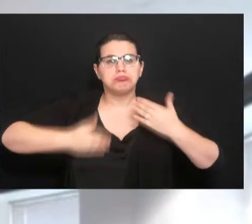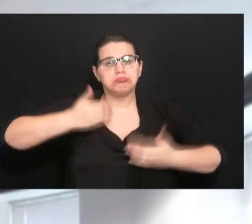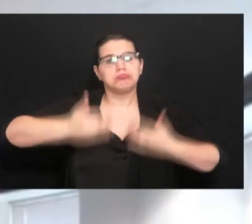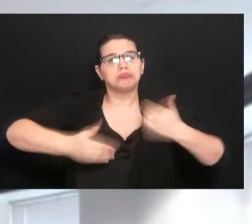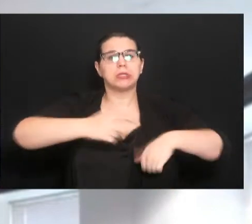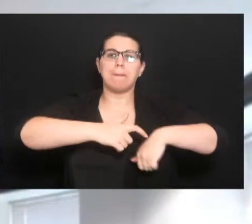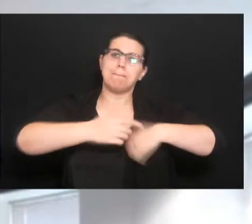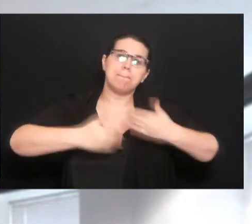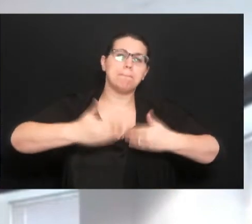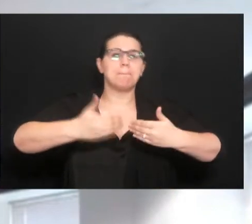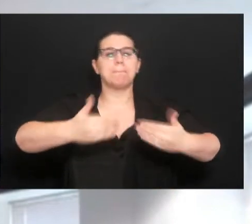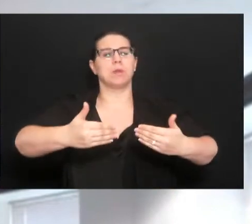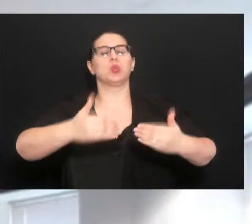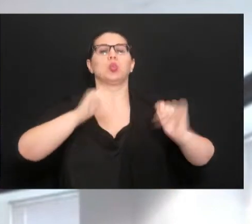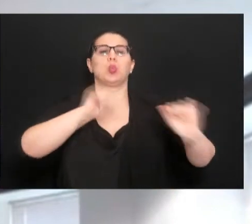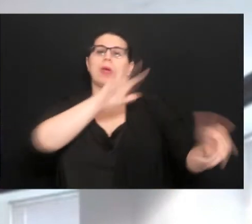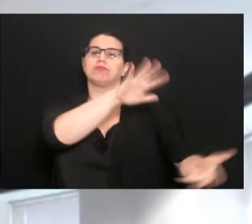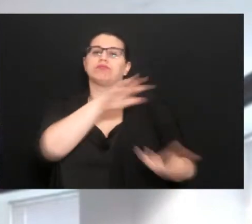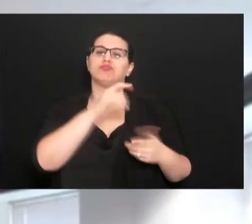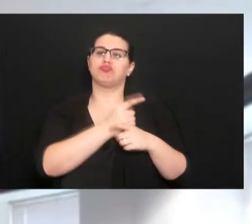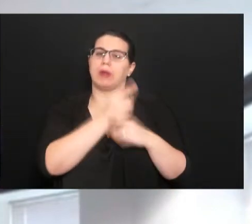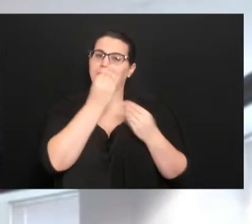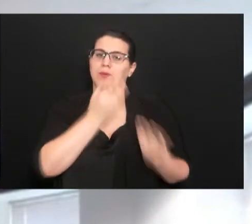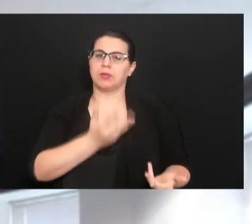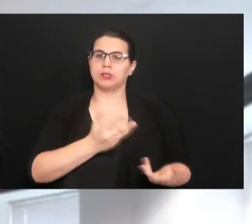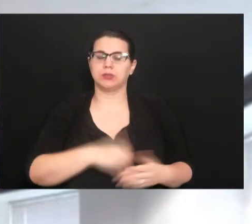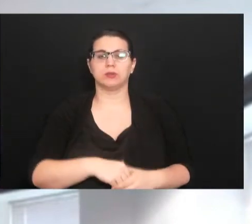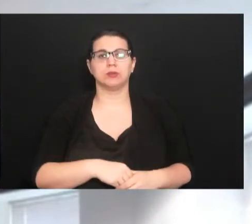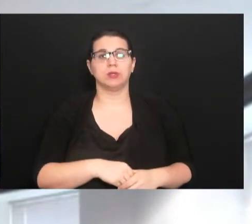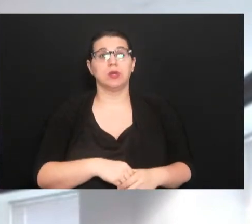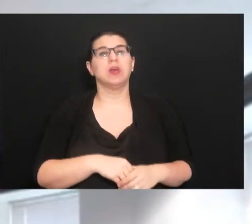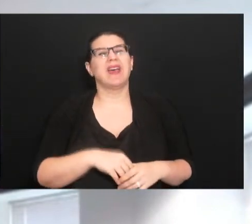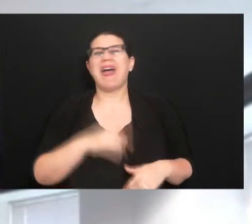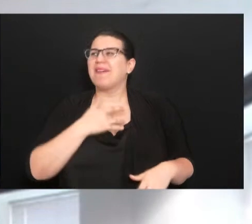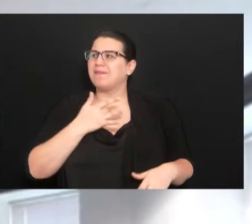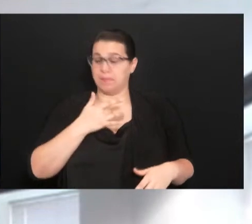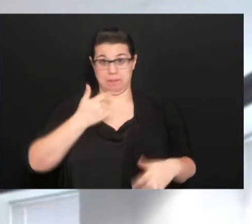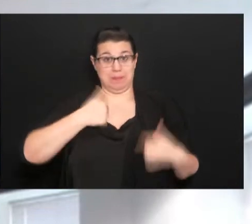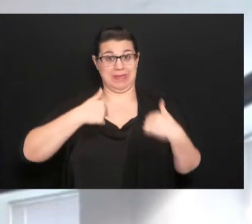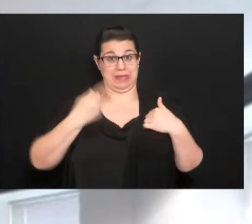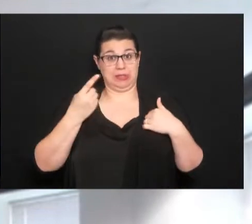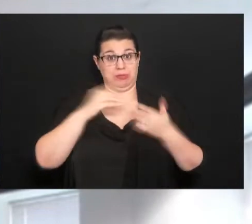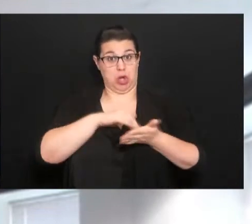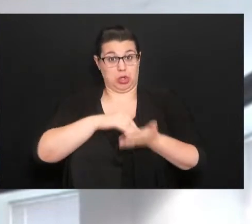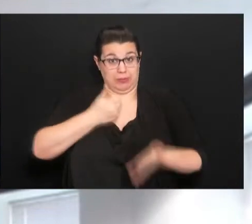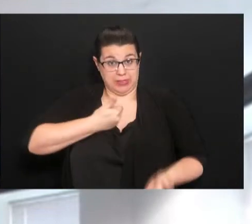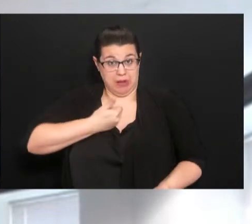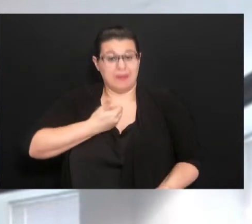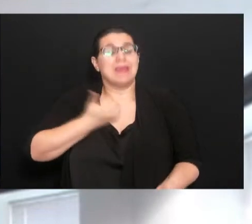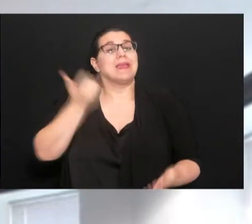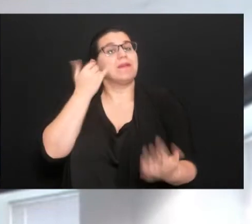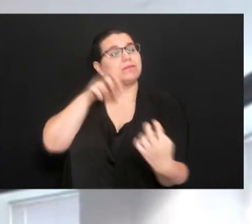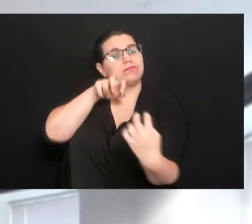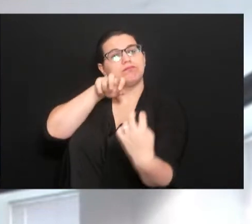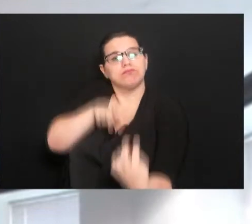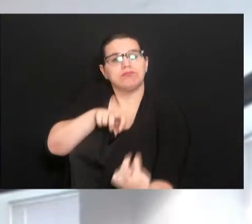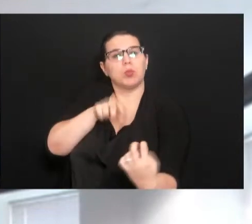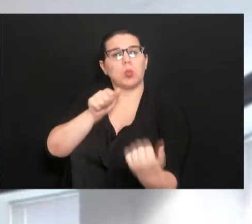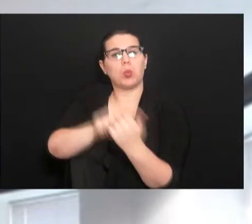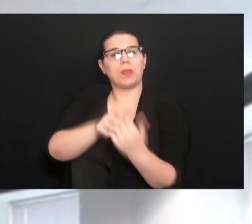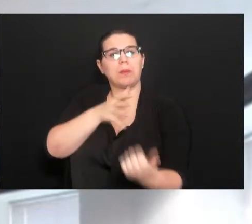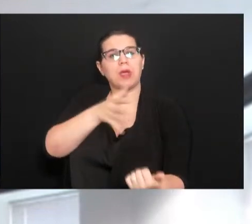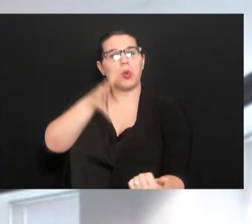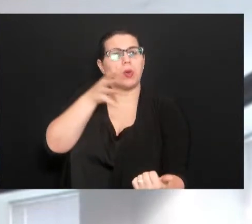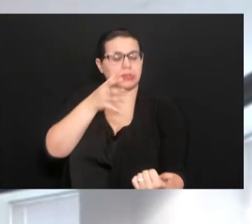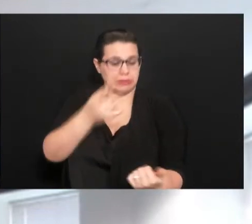children. As a provider myself, I think when you can sit down and talk to parents and answer questions properly, even if they